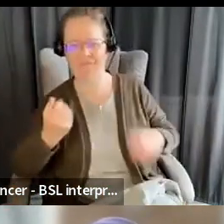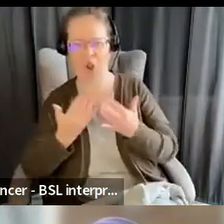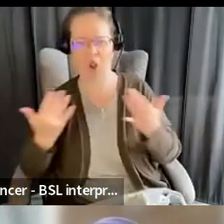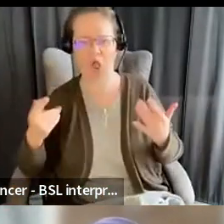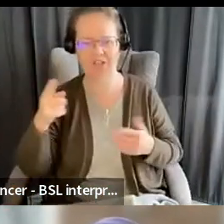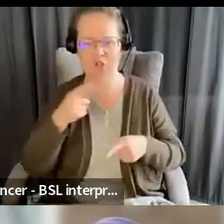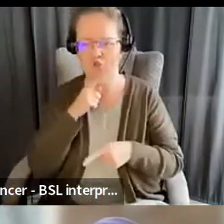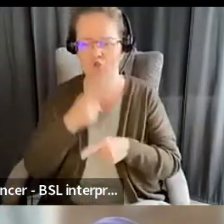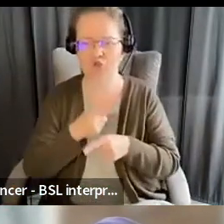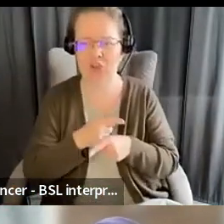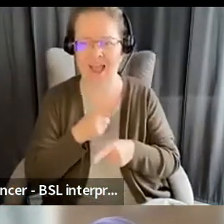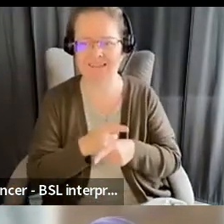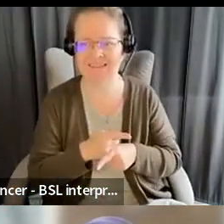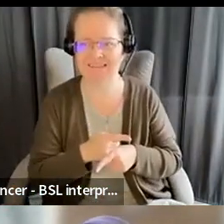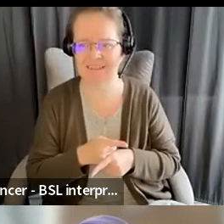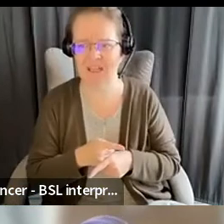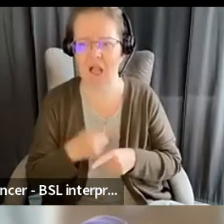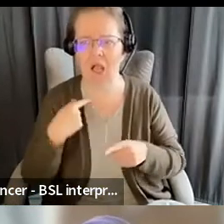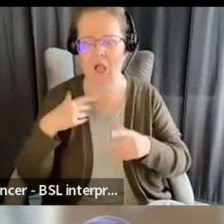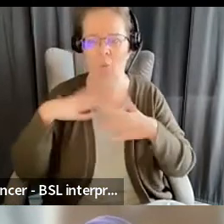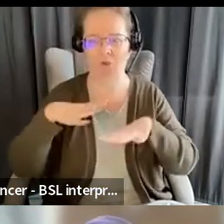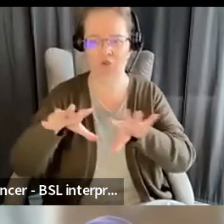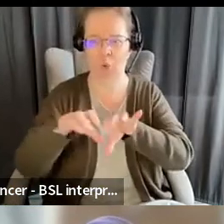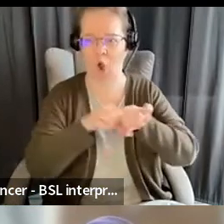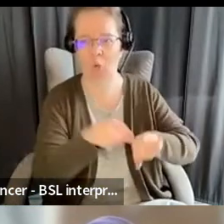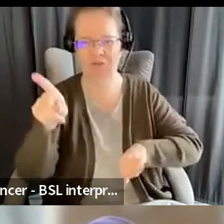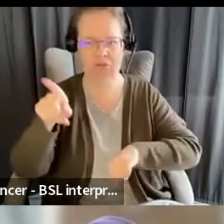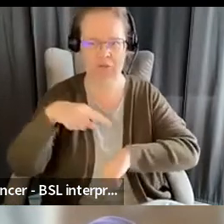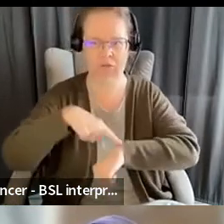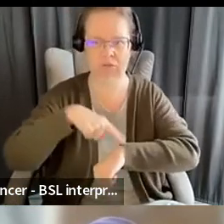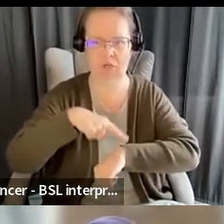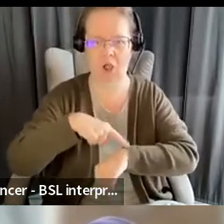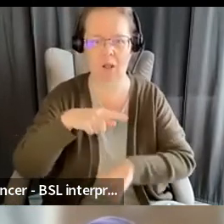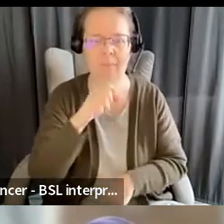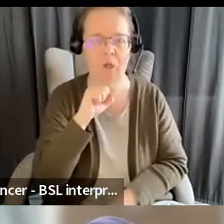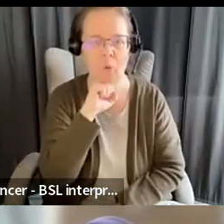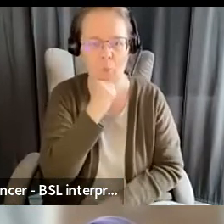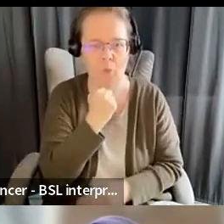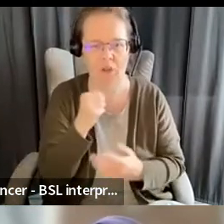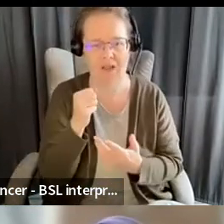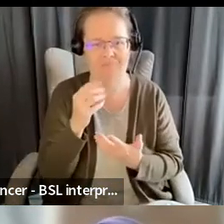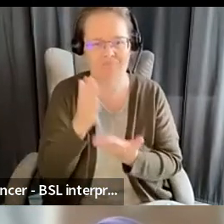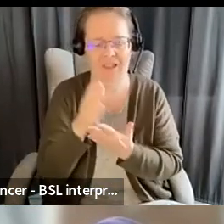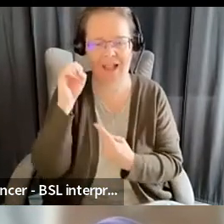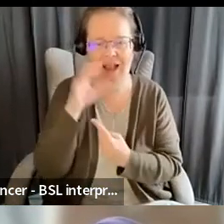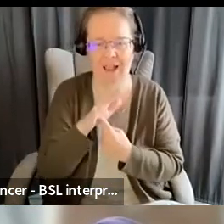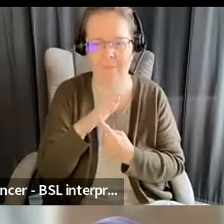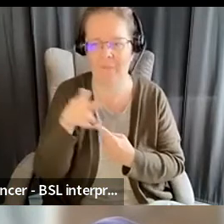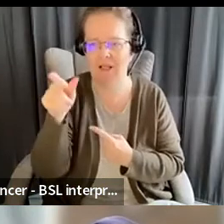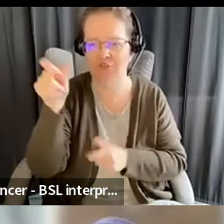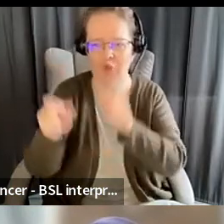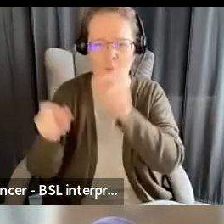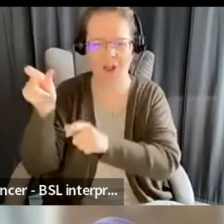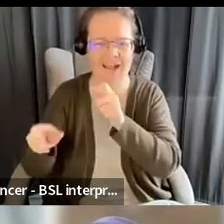in the chat and stuff. So I just want to take stock because I'm mindful of time. And I think it's really, really important to get some of these candidate questions